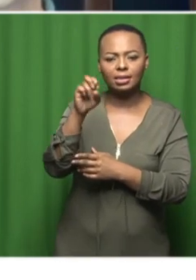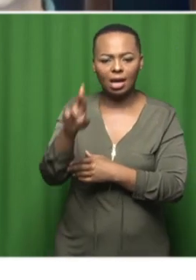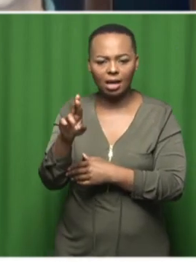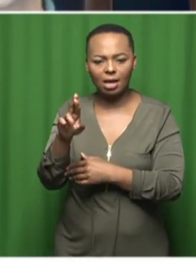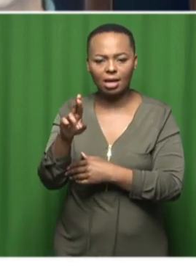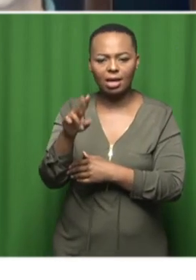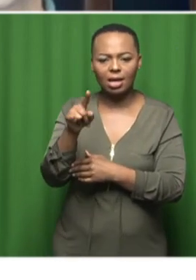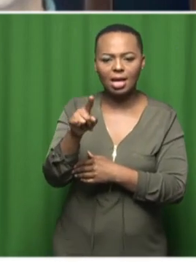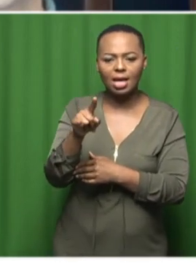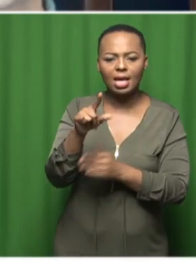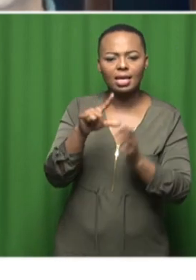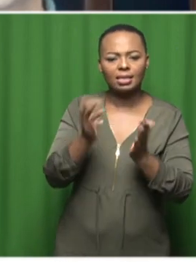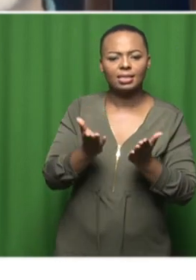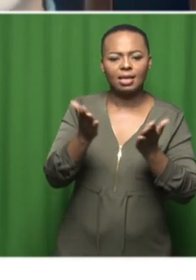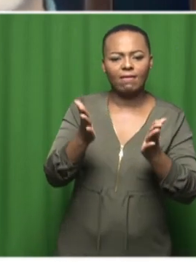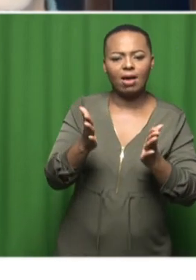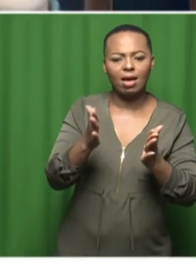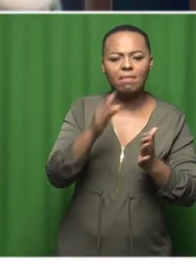bit about that.